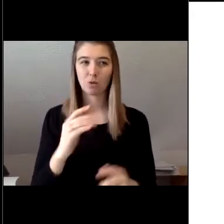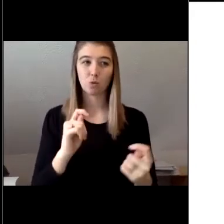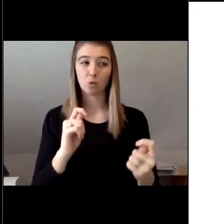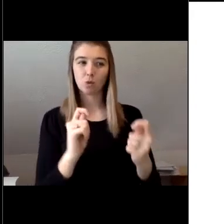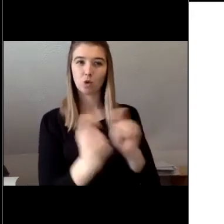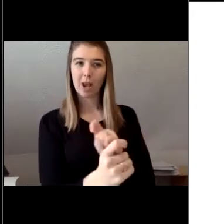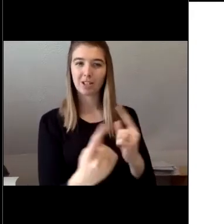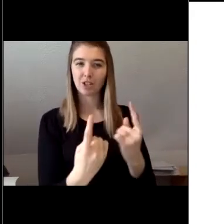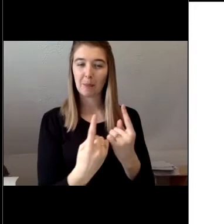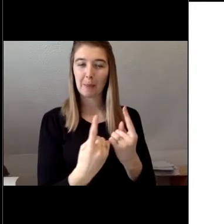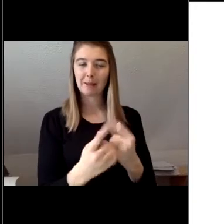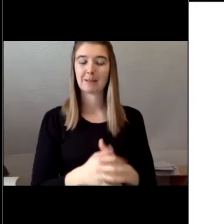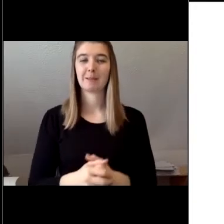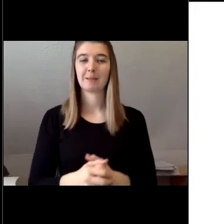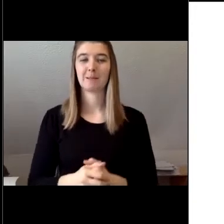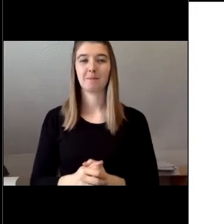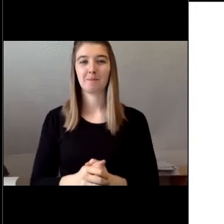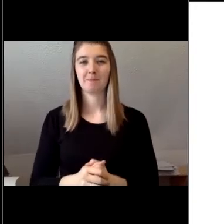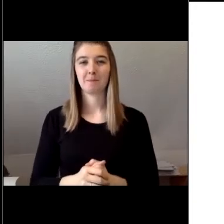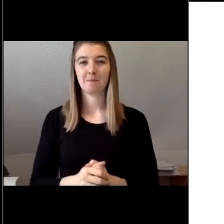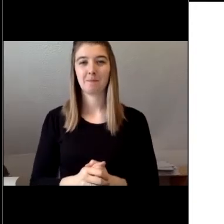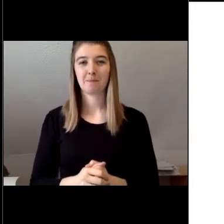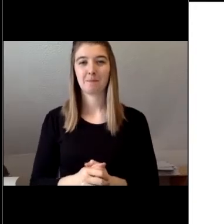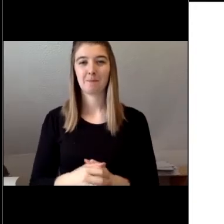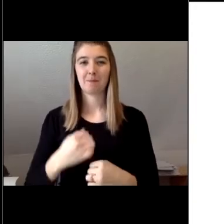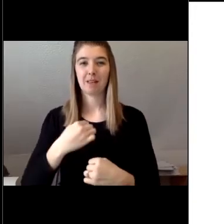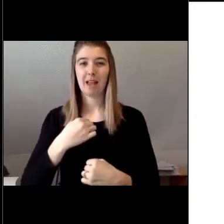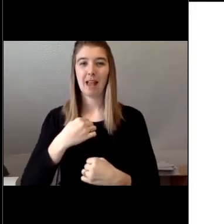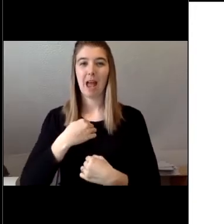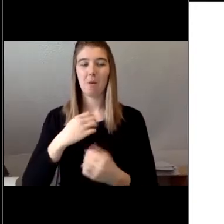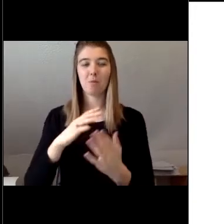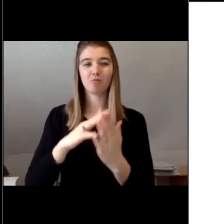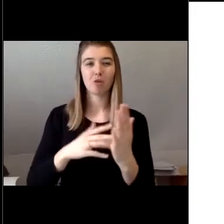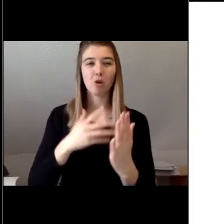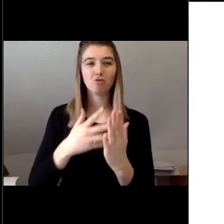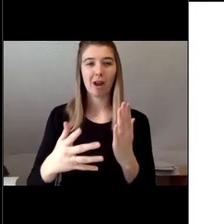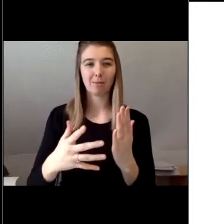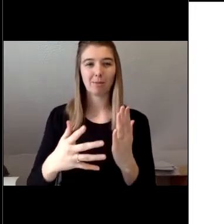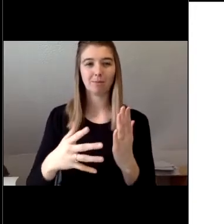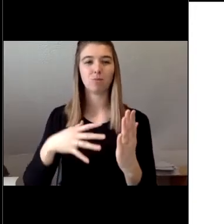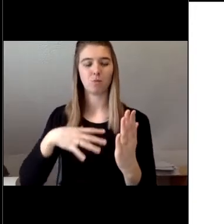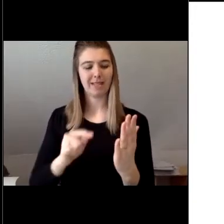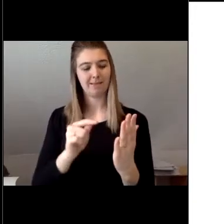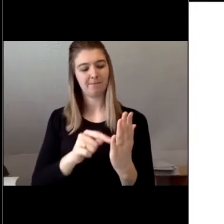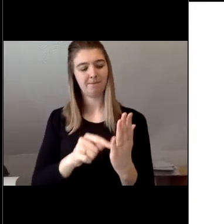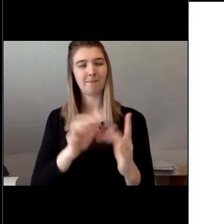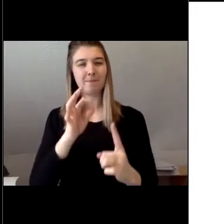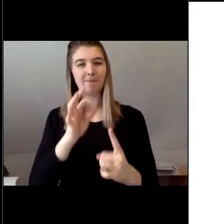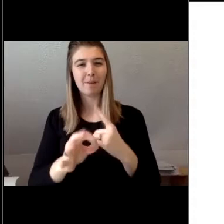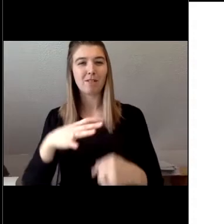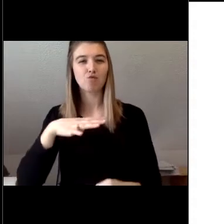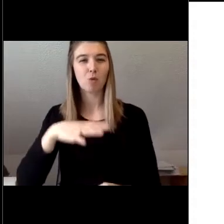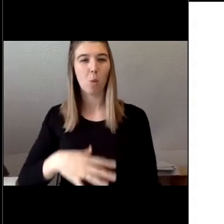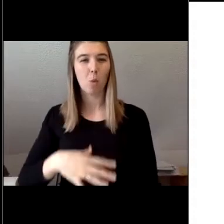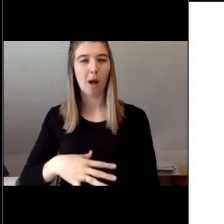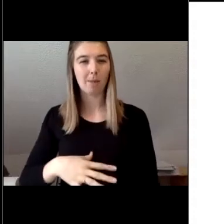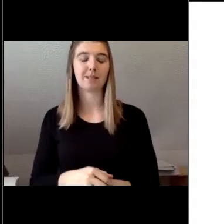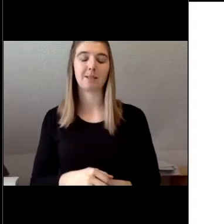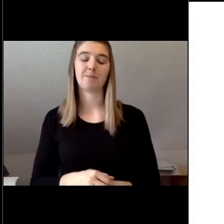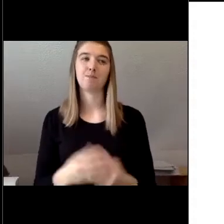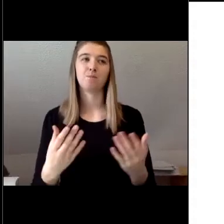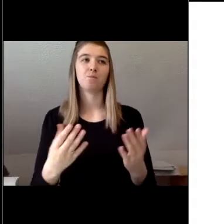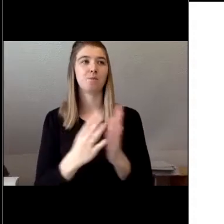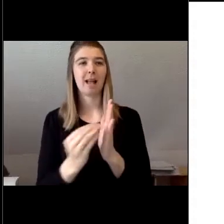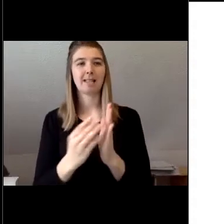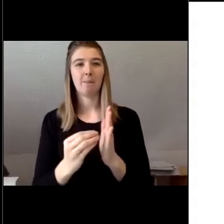programs is where we can really influence behavior and practices. For example, a focus in many programs, and